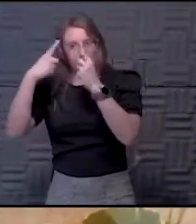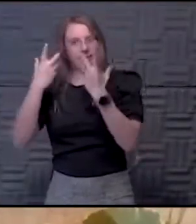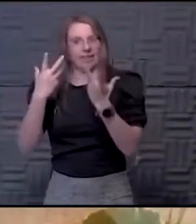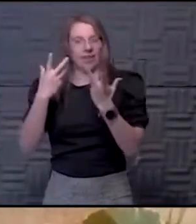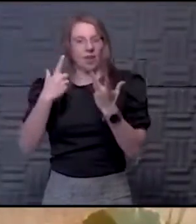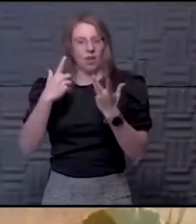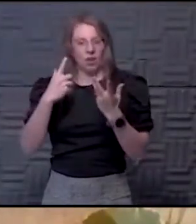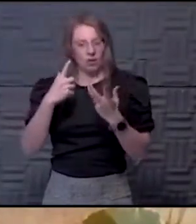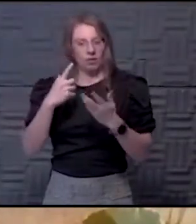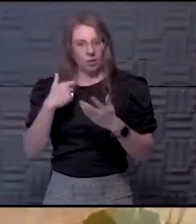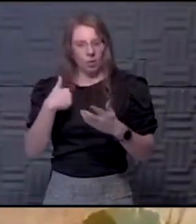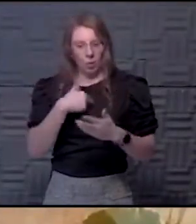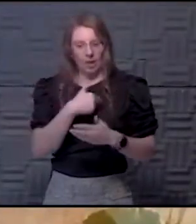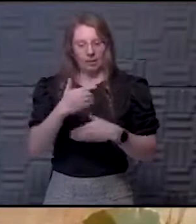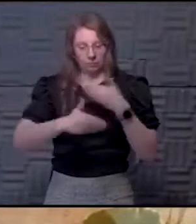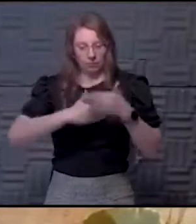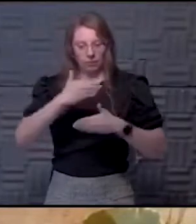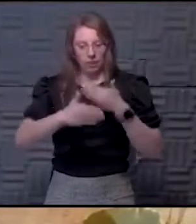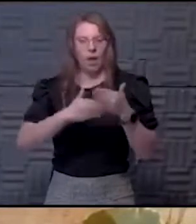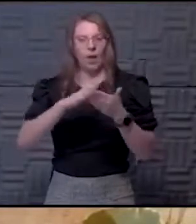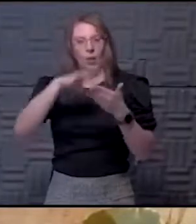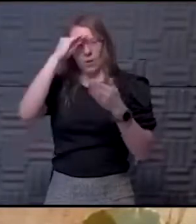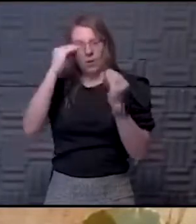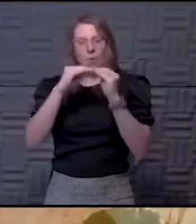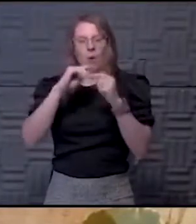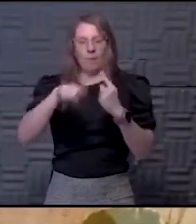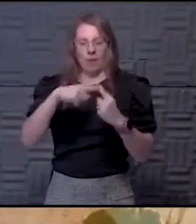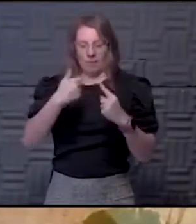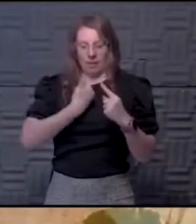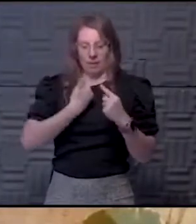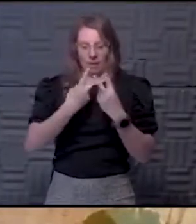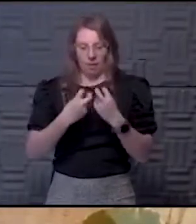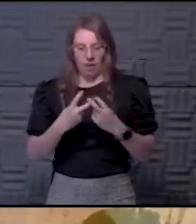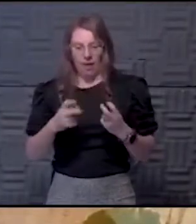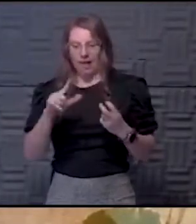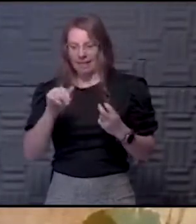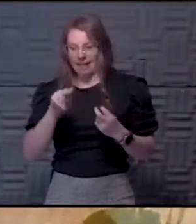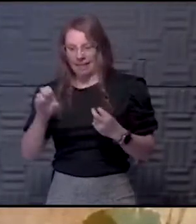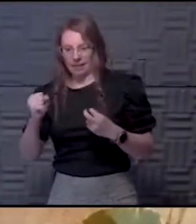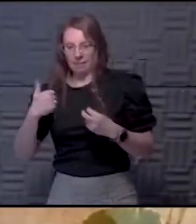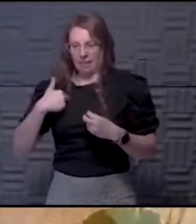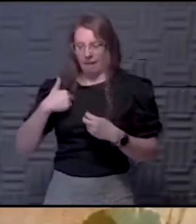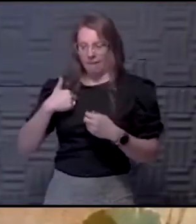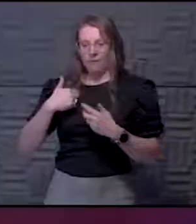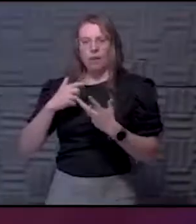we learn a lot about ourselves and the lenses that we have and how we take in that data.